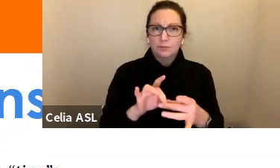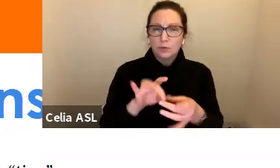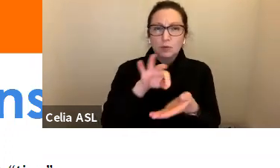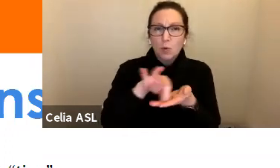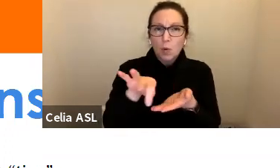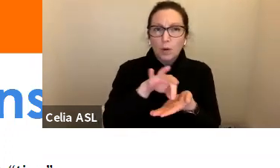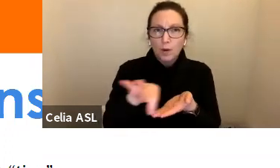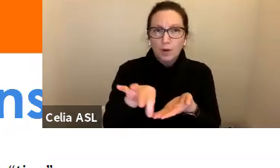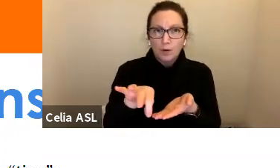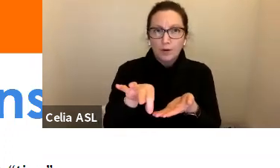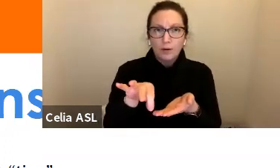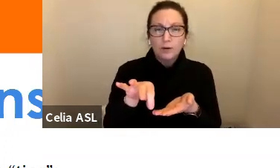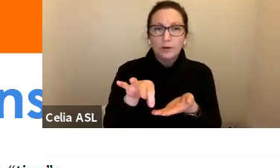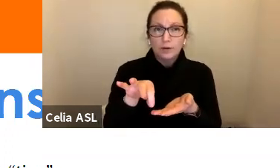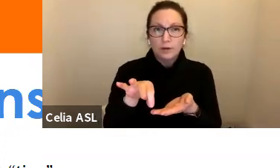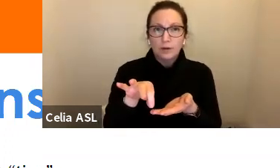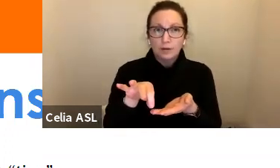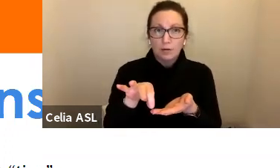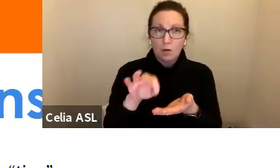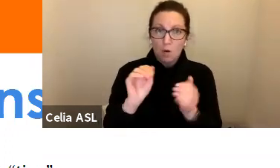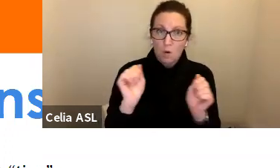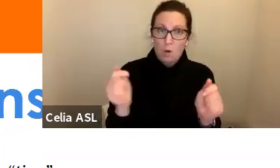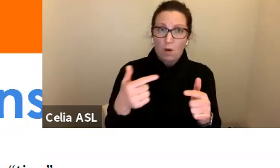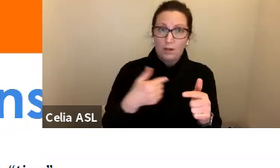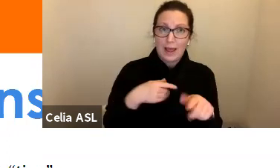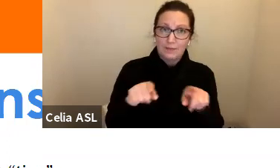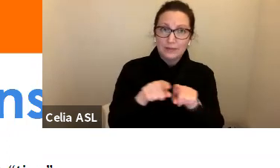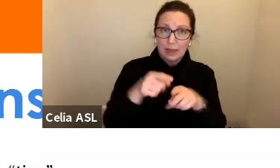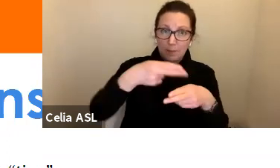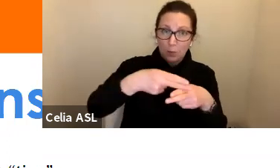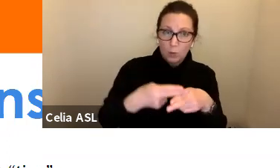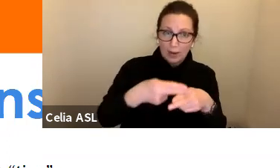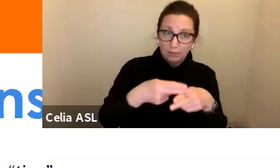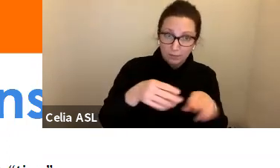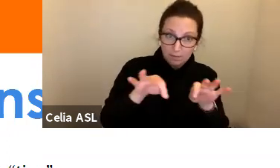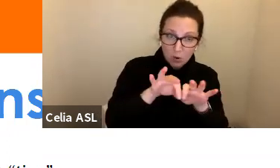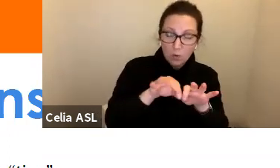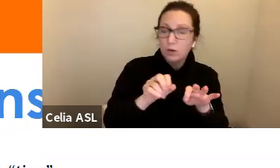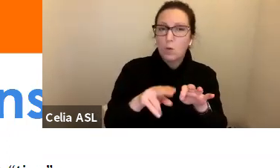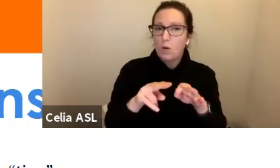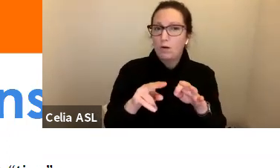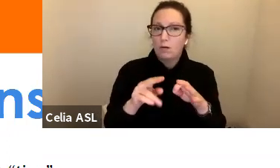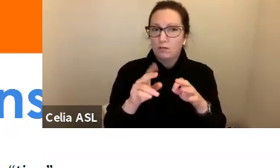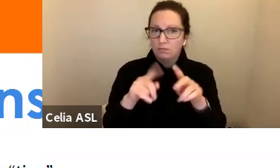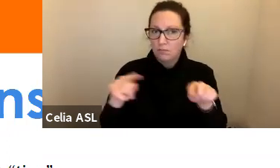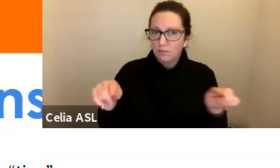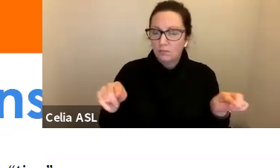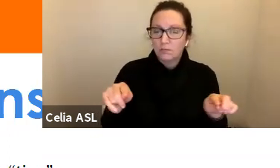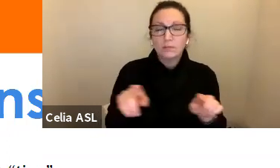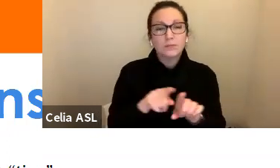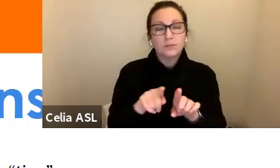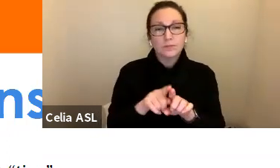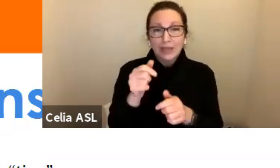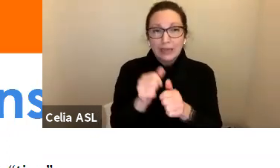one of these things like weighted equally, or do they have different weights? And also for each one of the tiers,